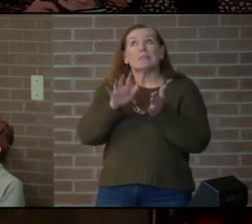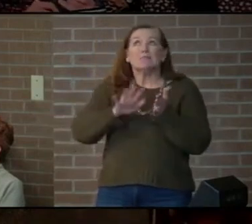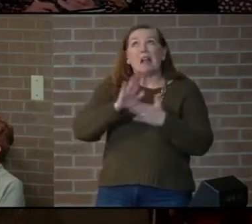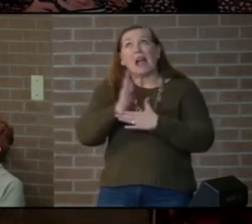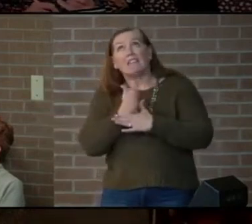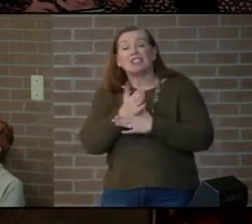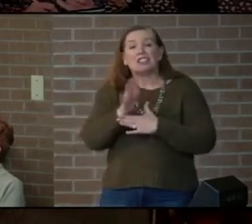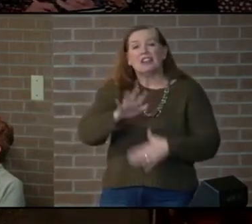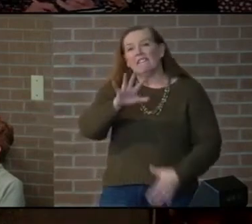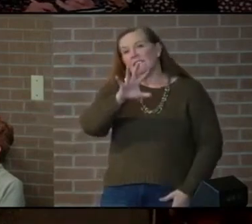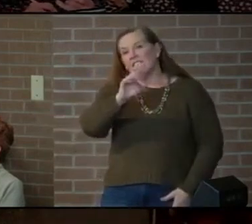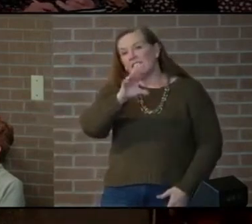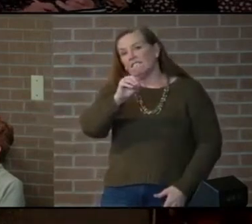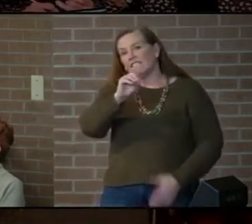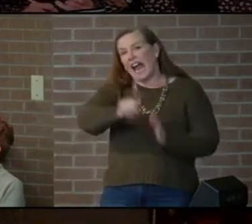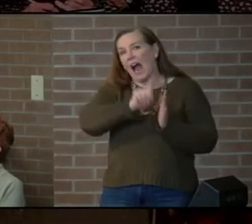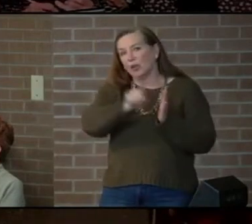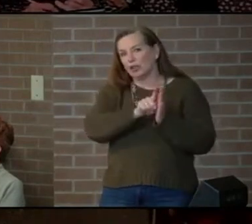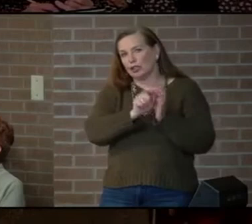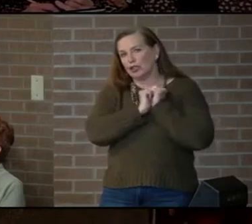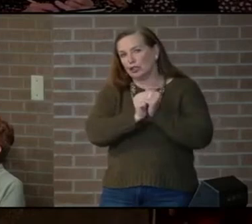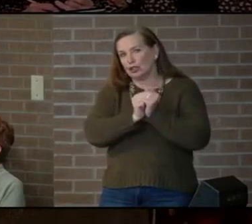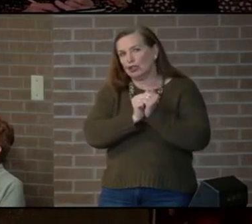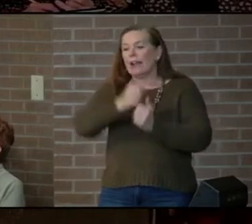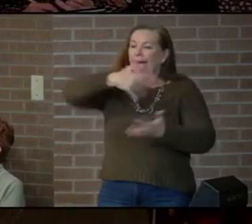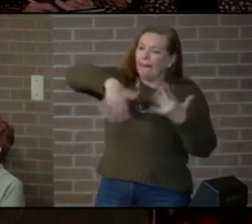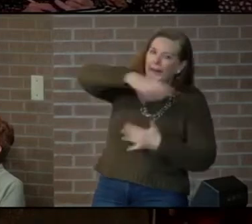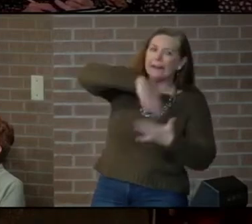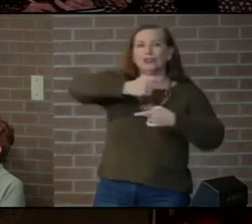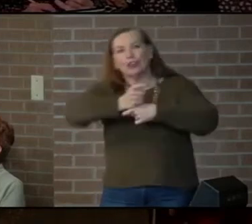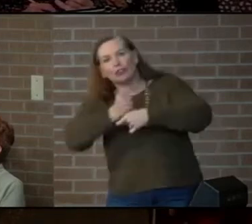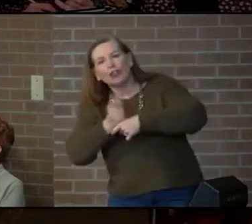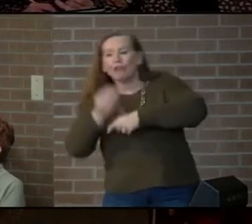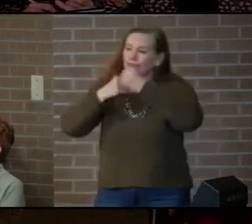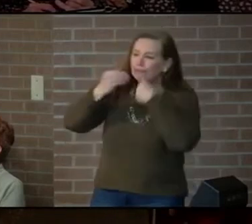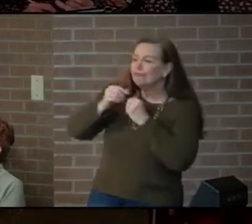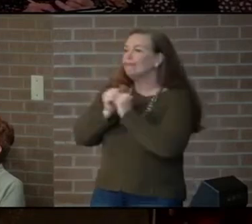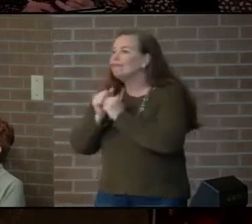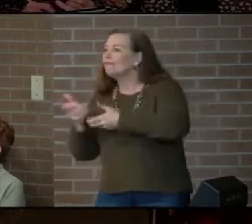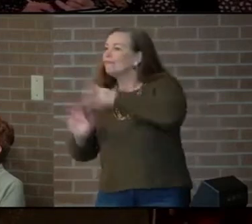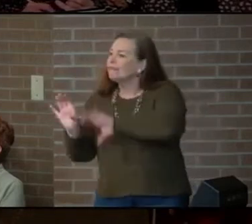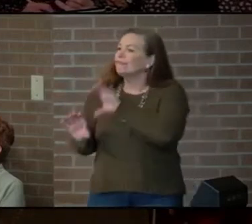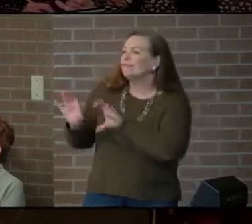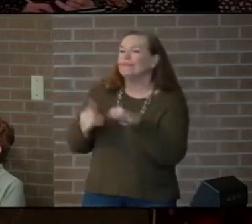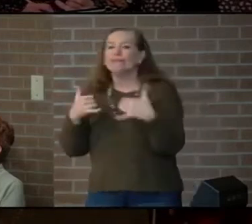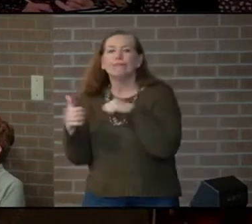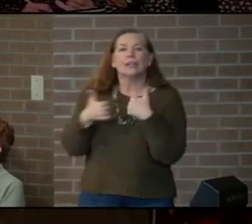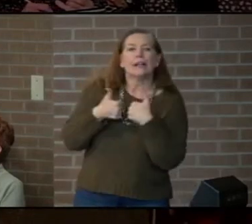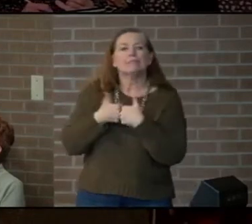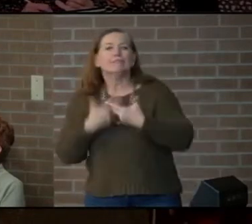about 50 hours of being together, hanging out, joking around, eating together, having conversations, playing